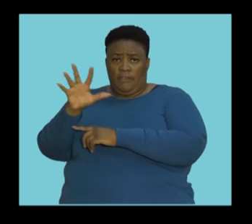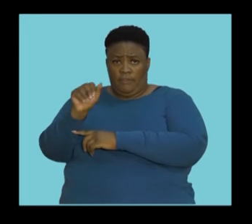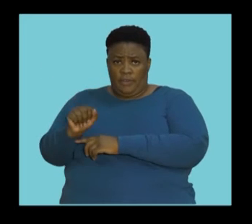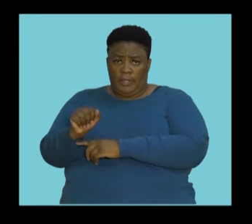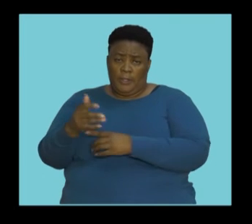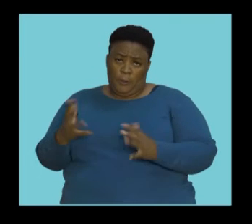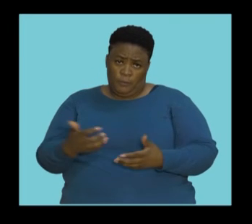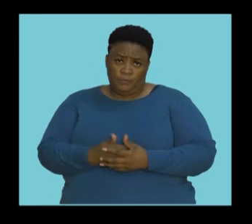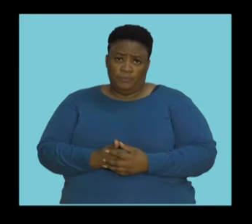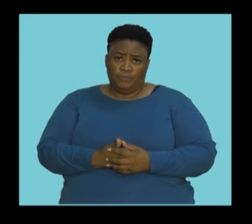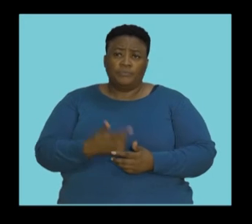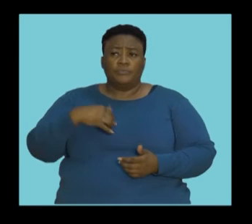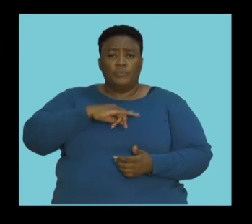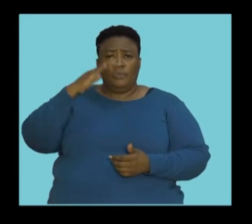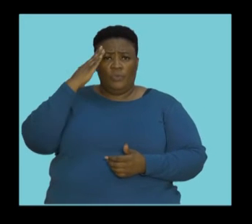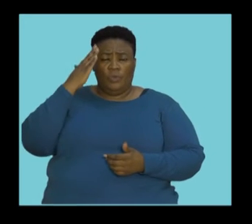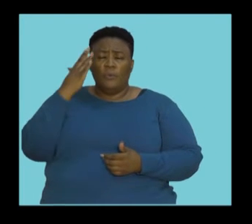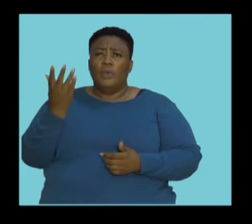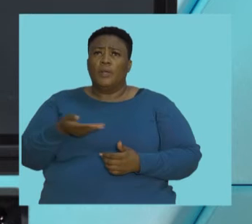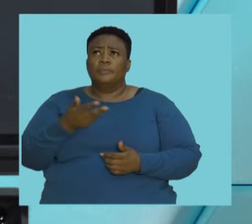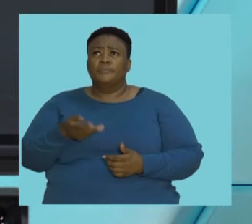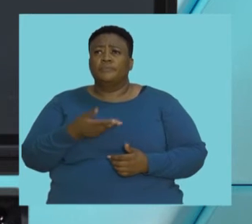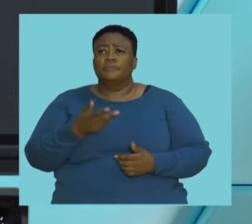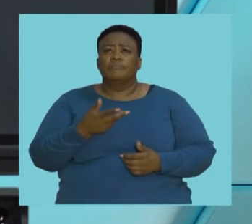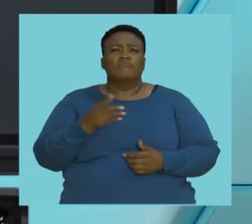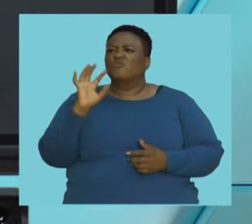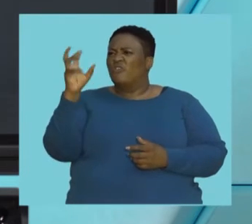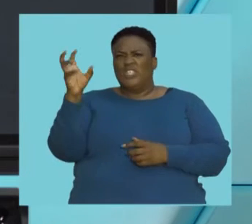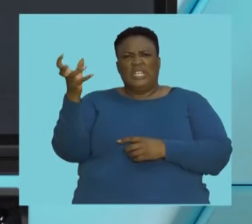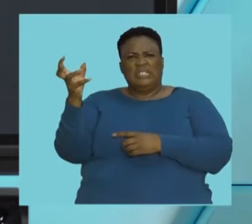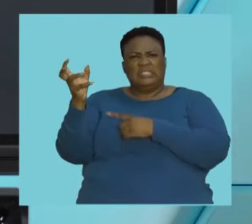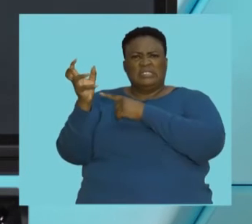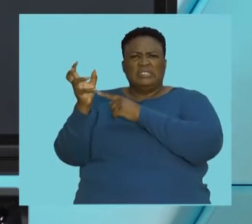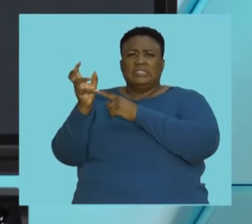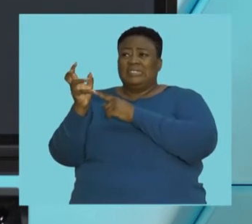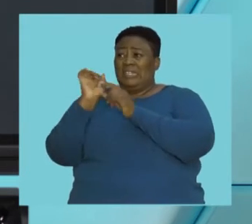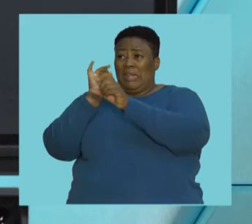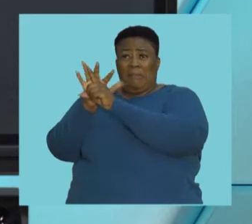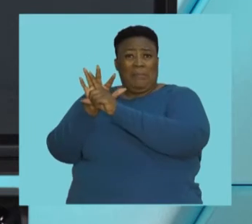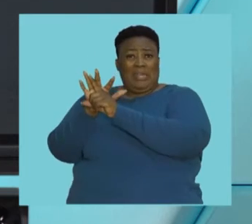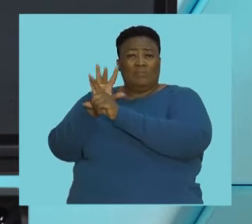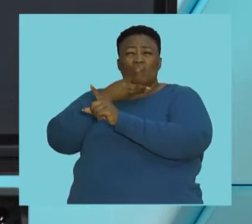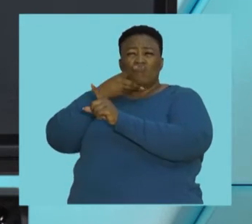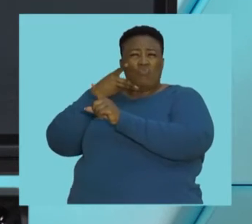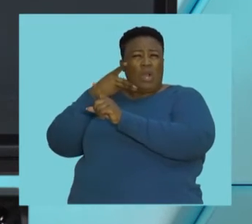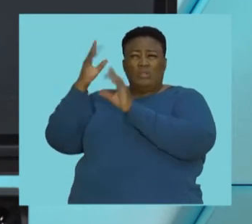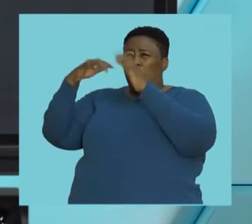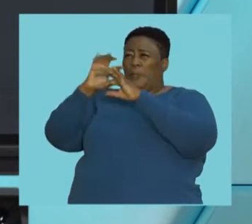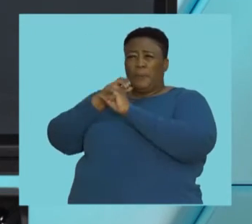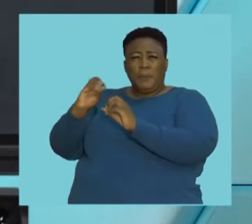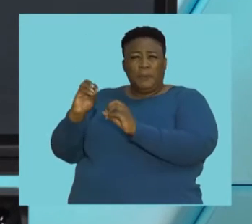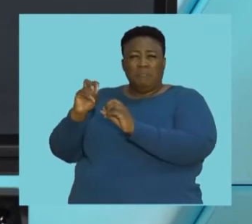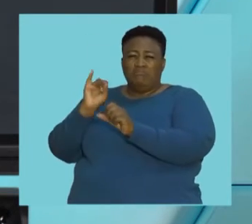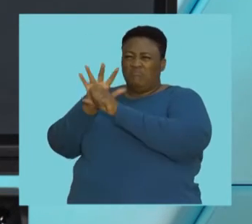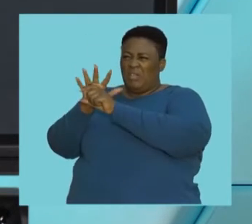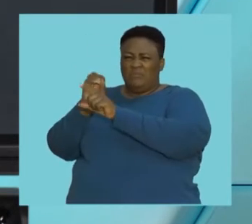food production. And we know that if we look along the Free State and we look at the impact that drought has had, so that has